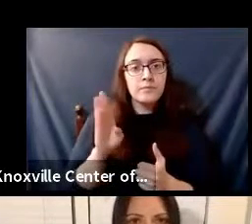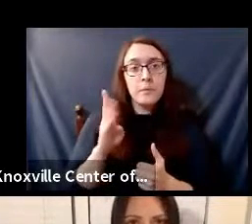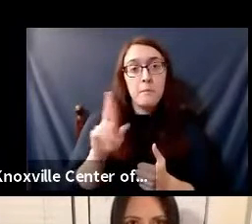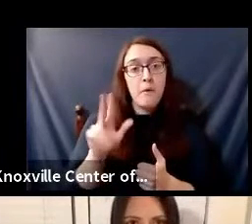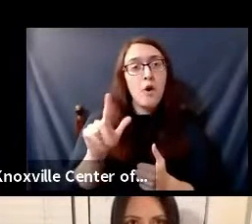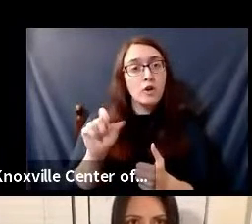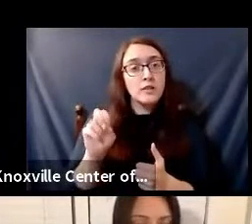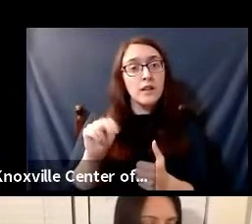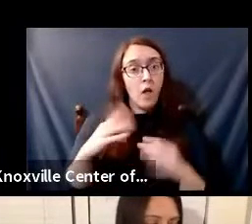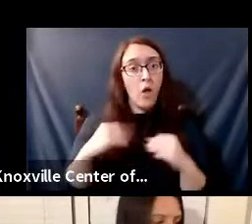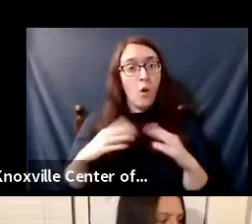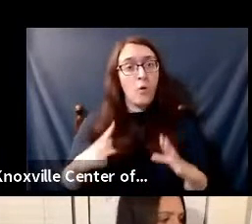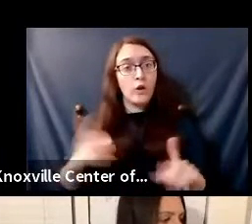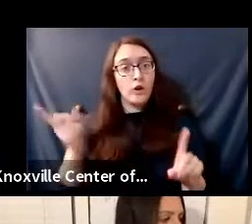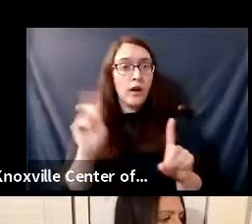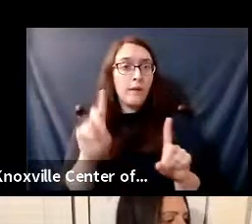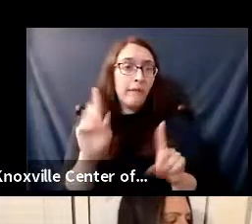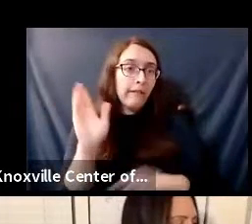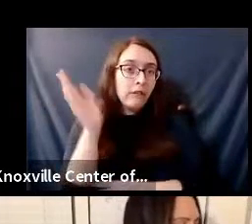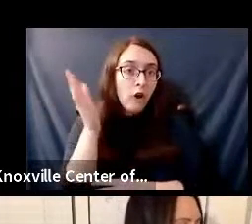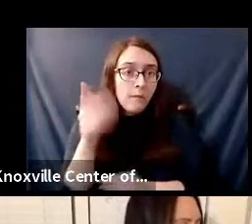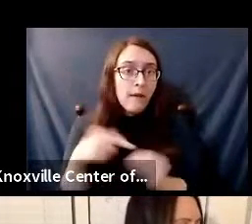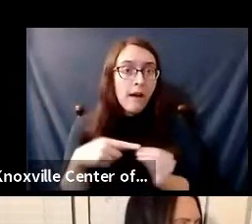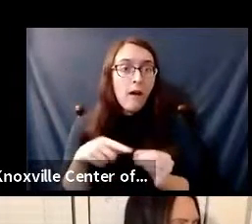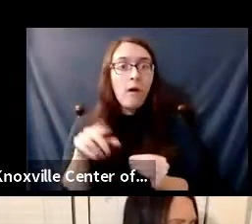and talking to us about kind of the